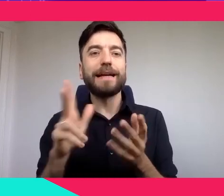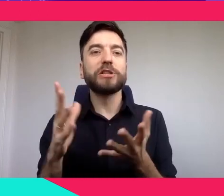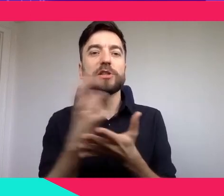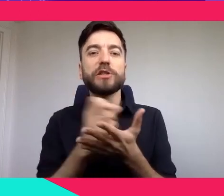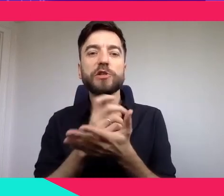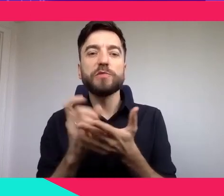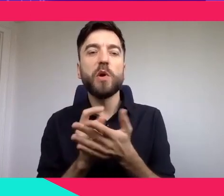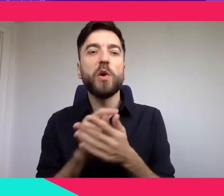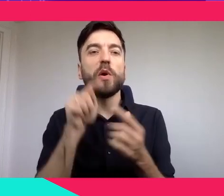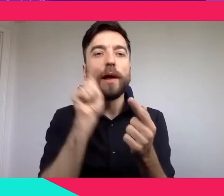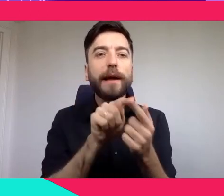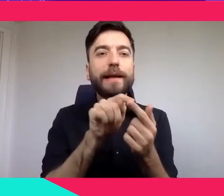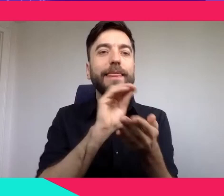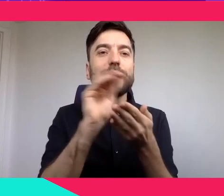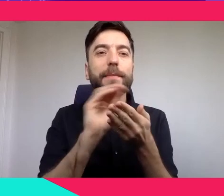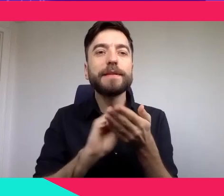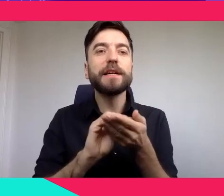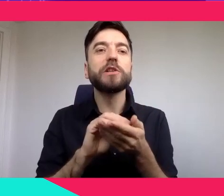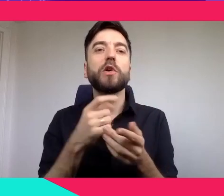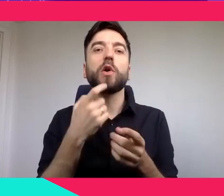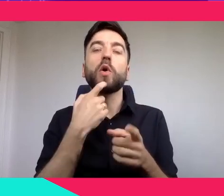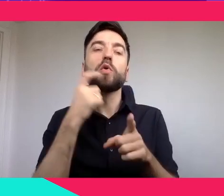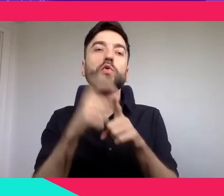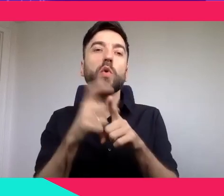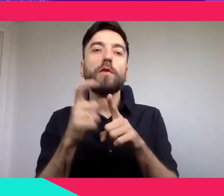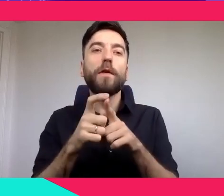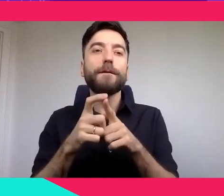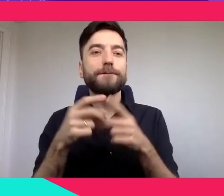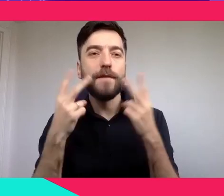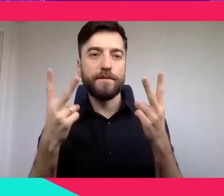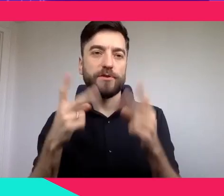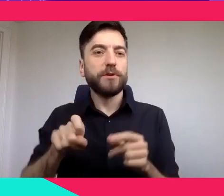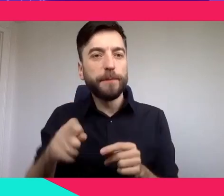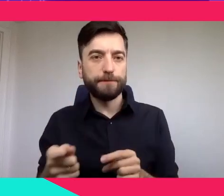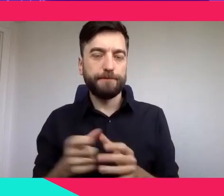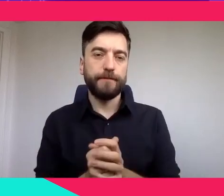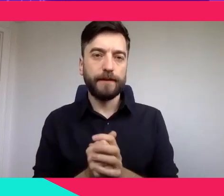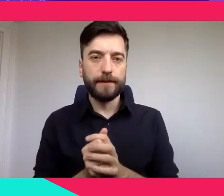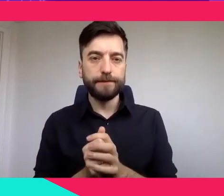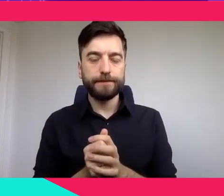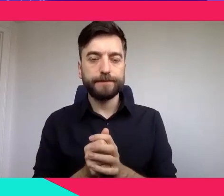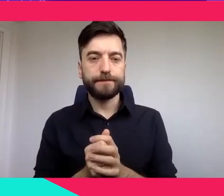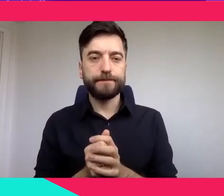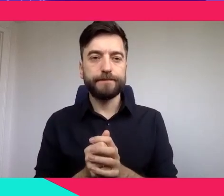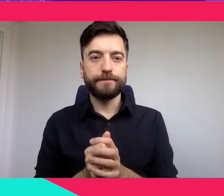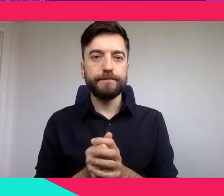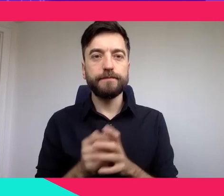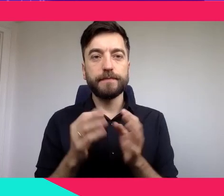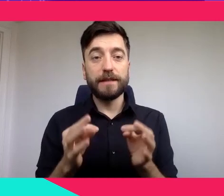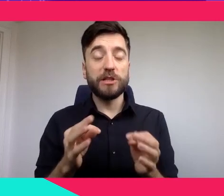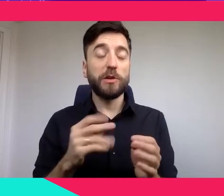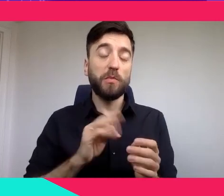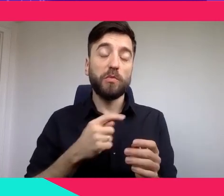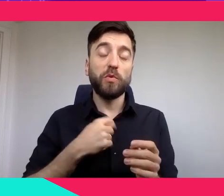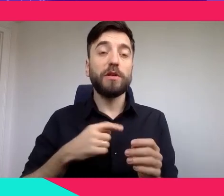The story behind that is that even though we're the biggest art museum in Denmark, we don't always have a